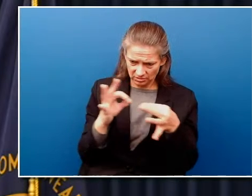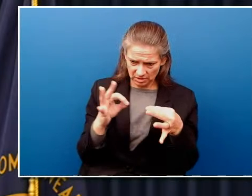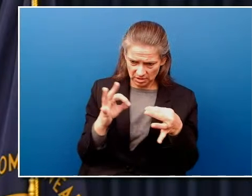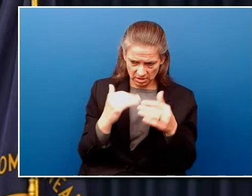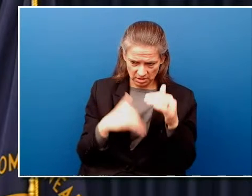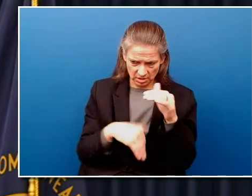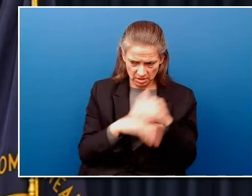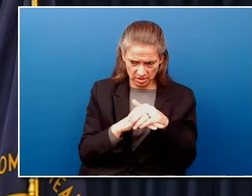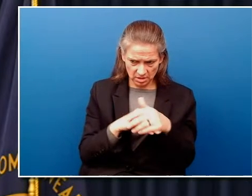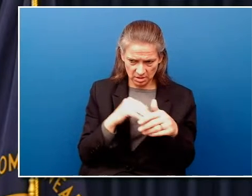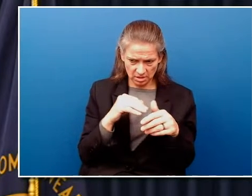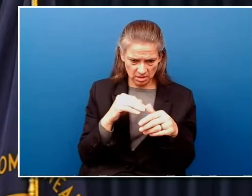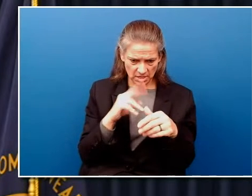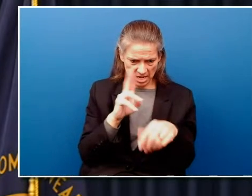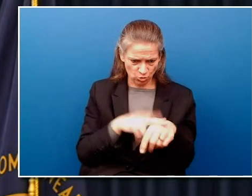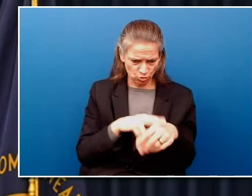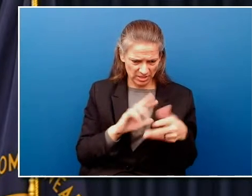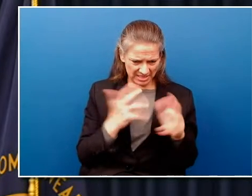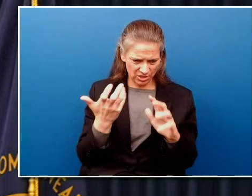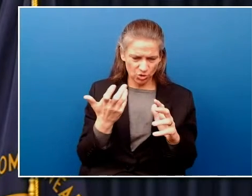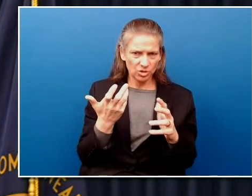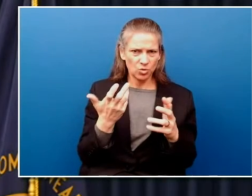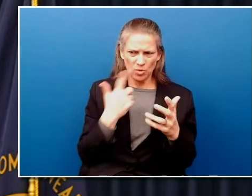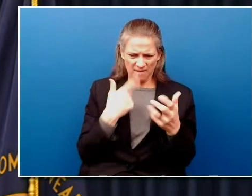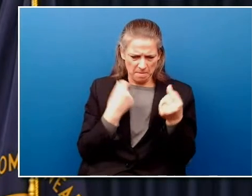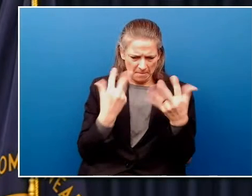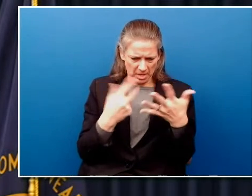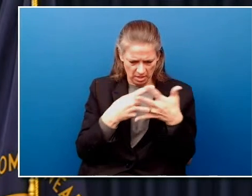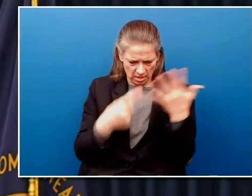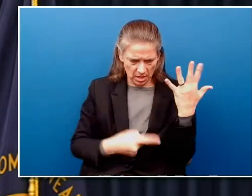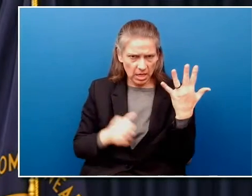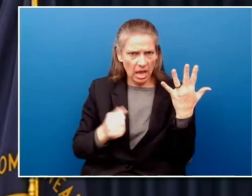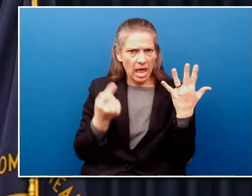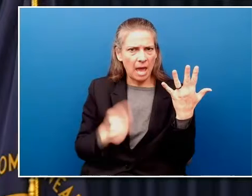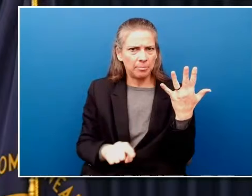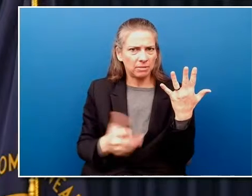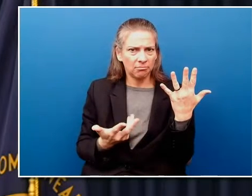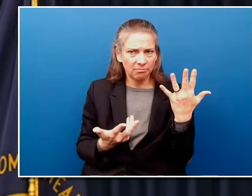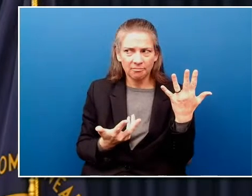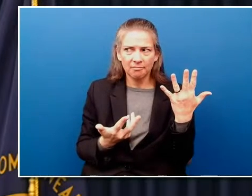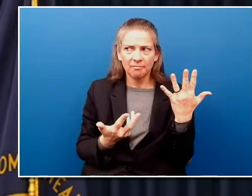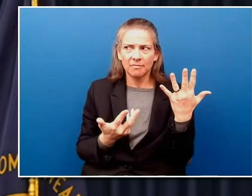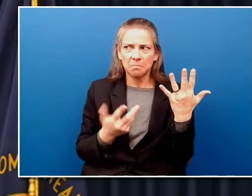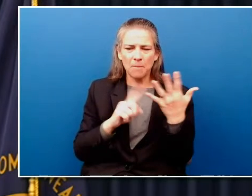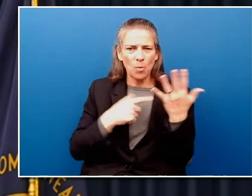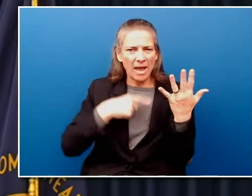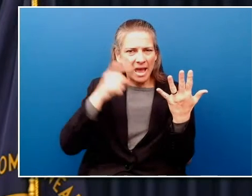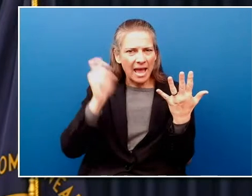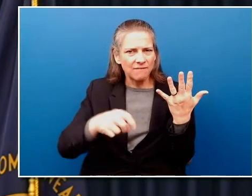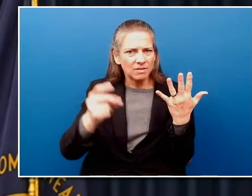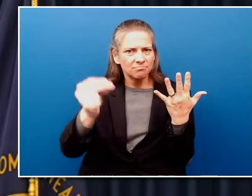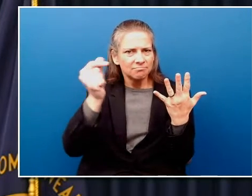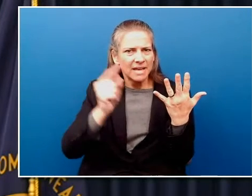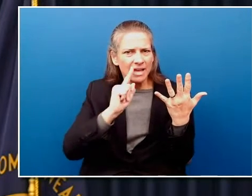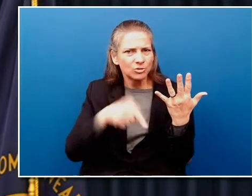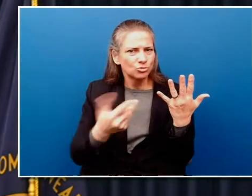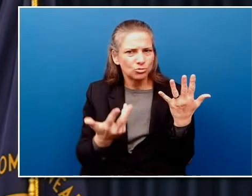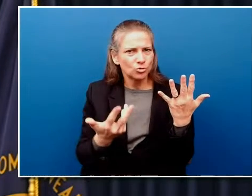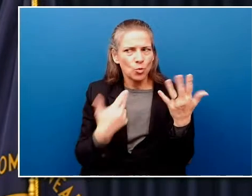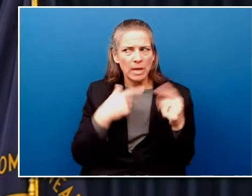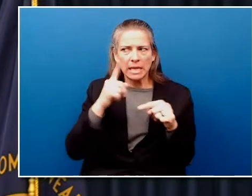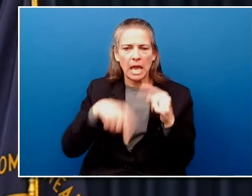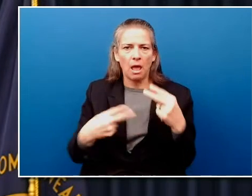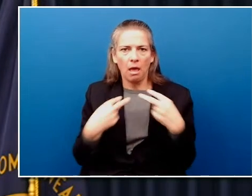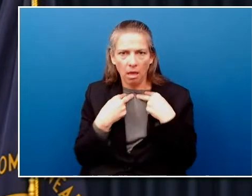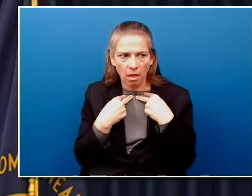so quickly. But certainly there are other ways to do it other than to hamstring an administration. So